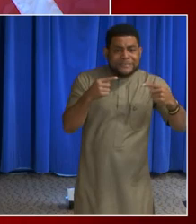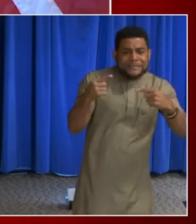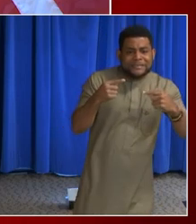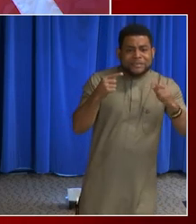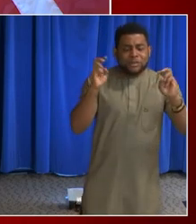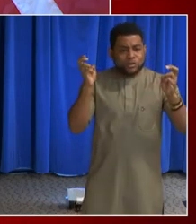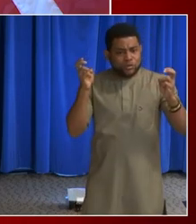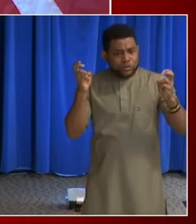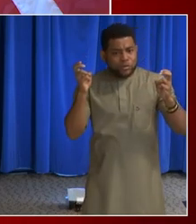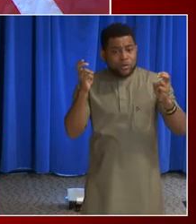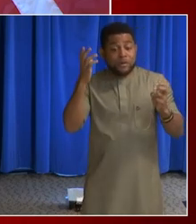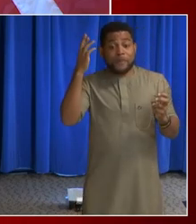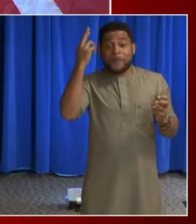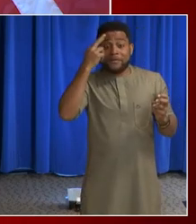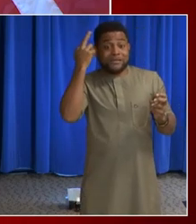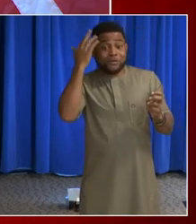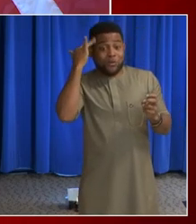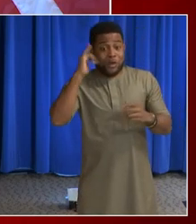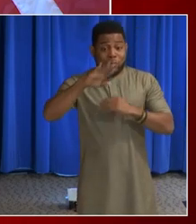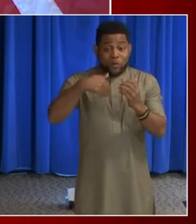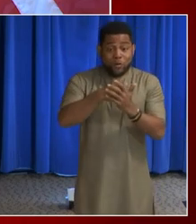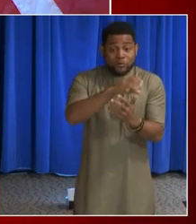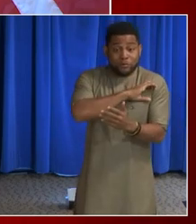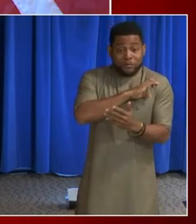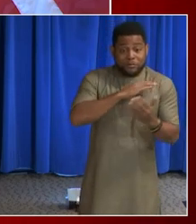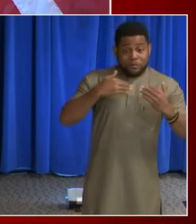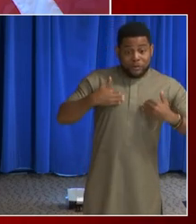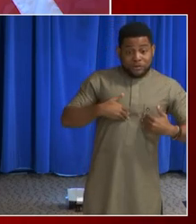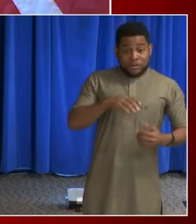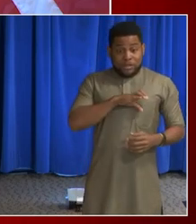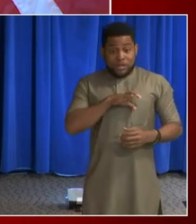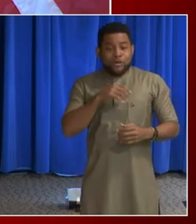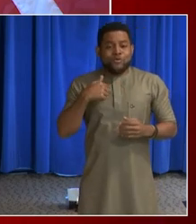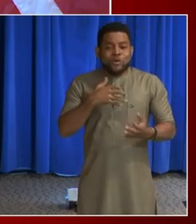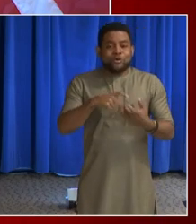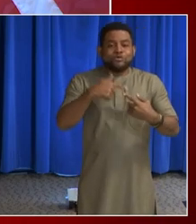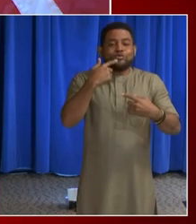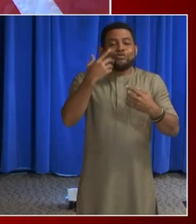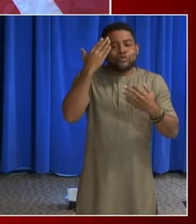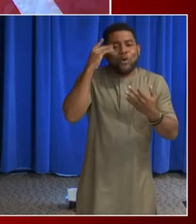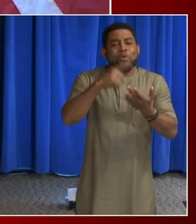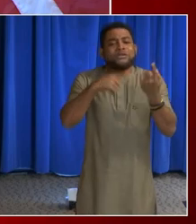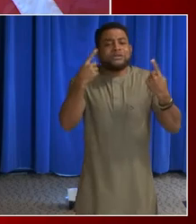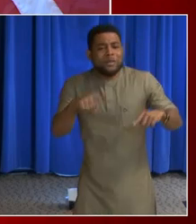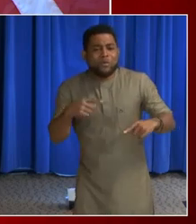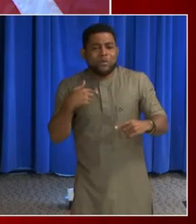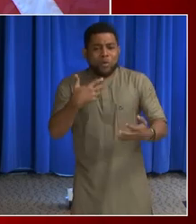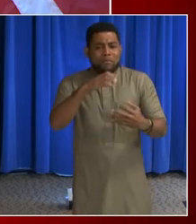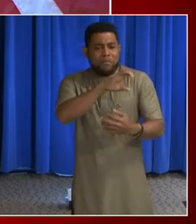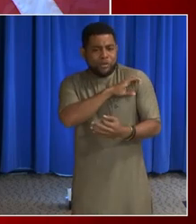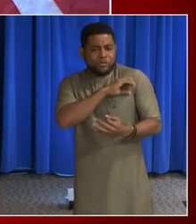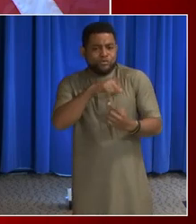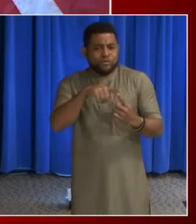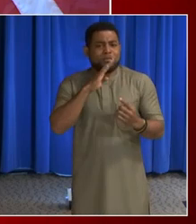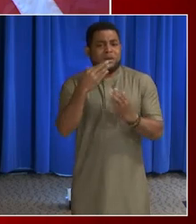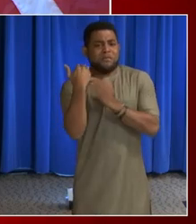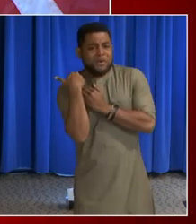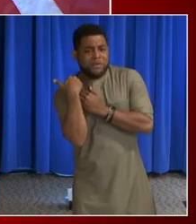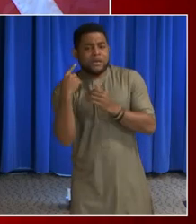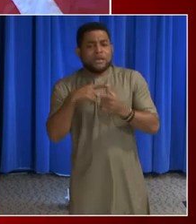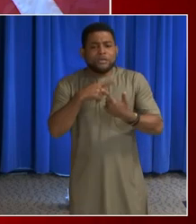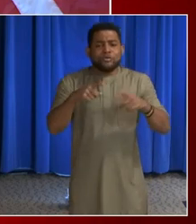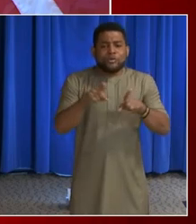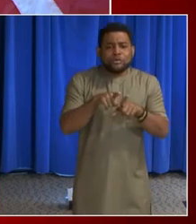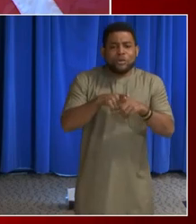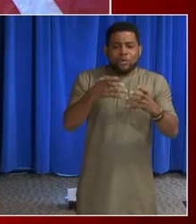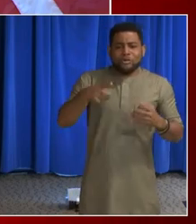our patrol officers have body-worn cameras, because we want to know what happens, we want our police officers to be accountable, and we want the citizens